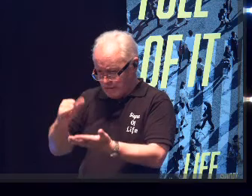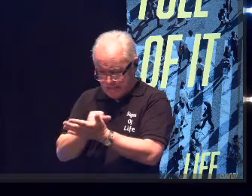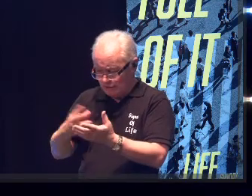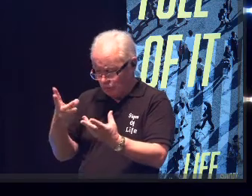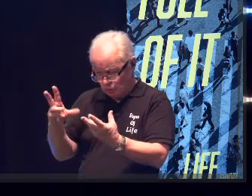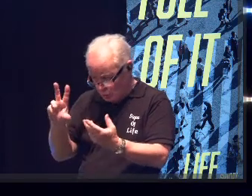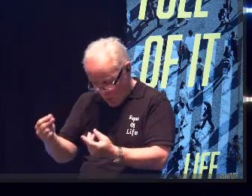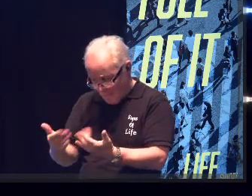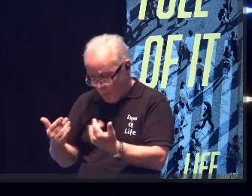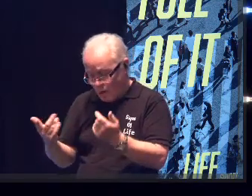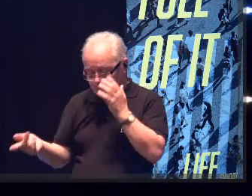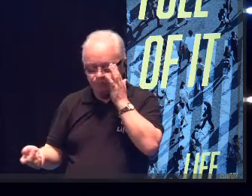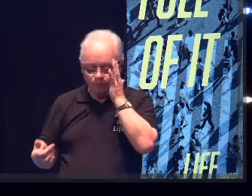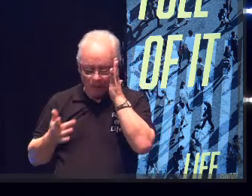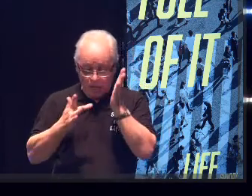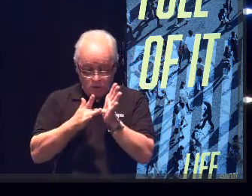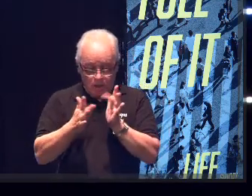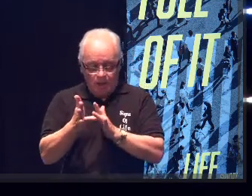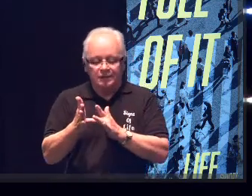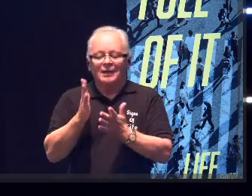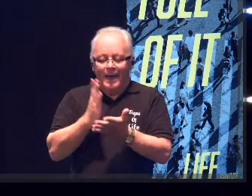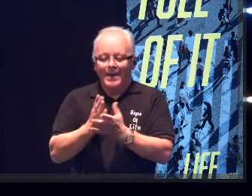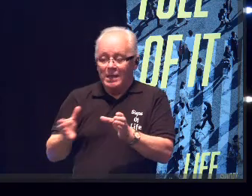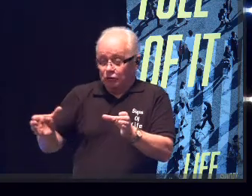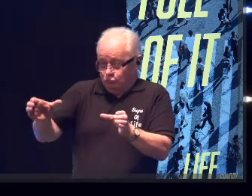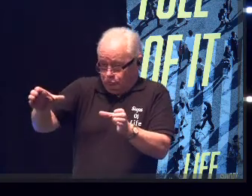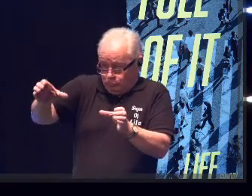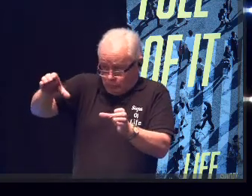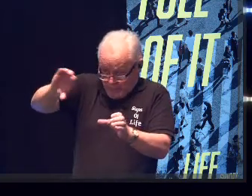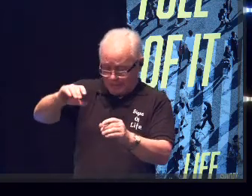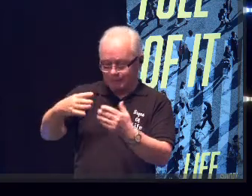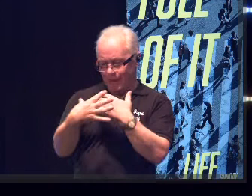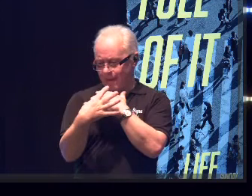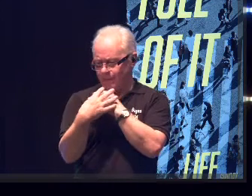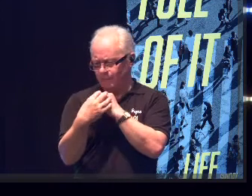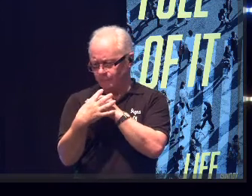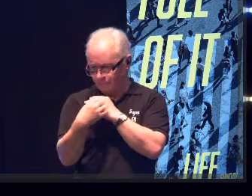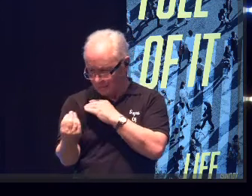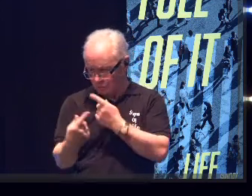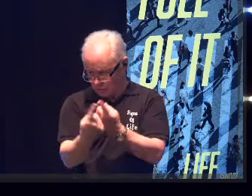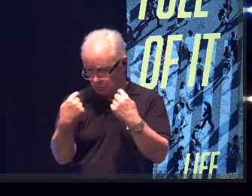You see, grace invites us to be free.